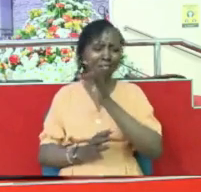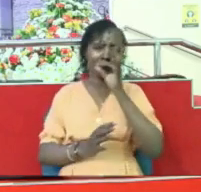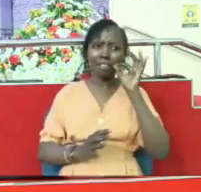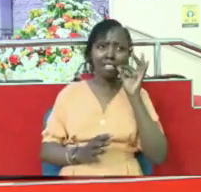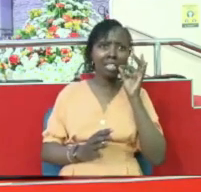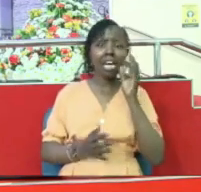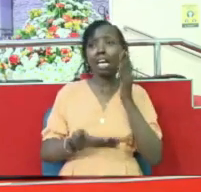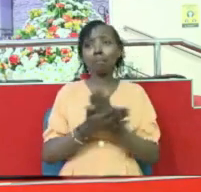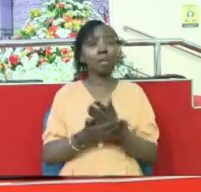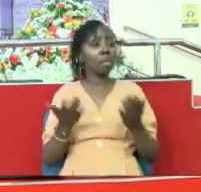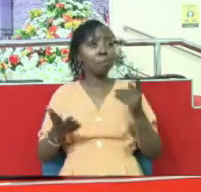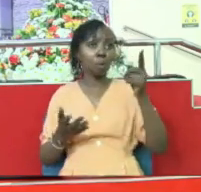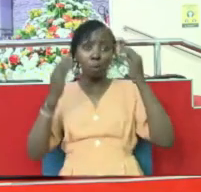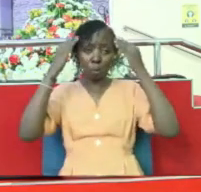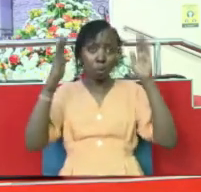you don't know what we told God.